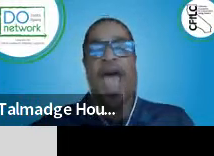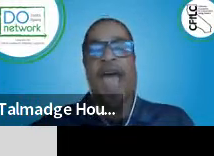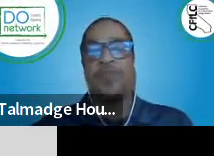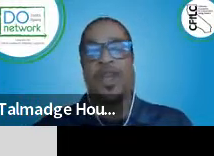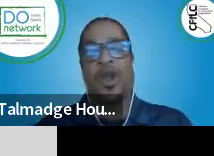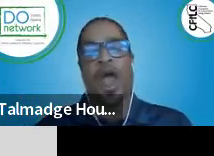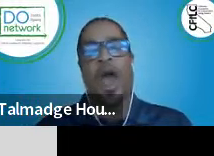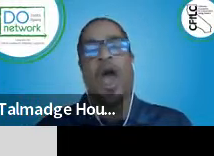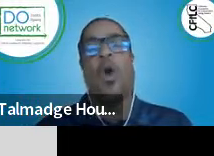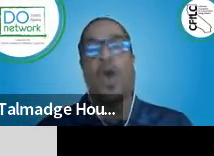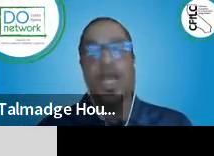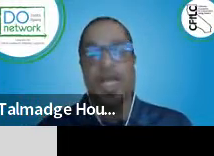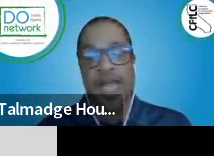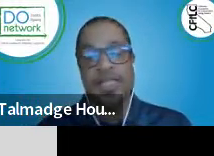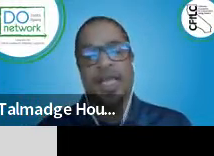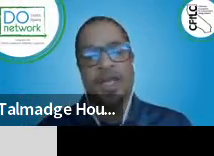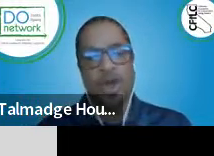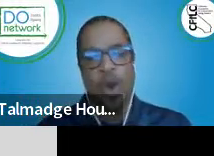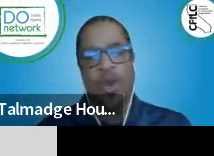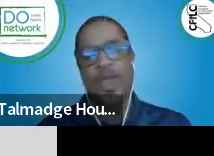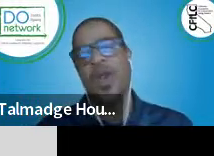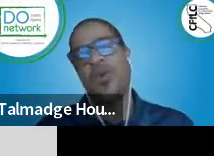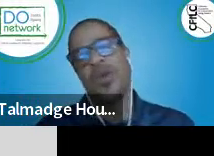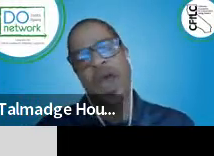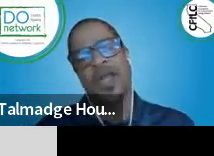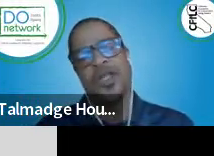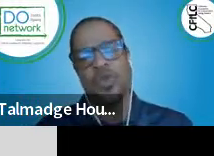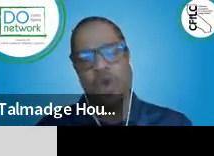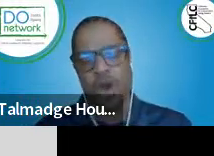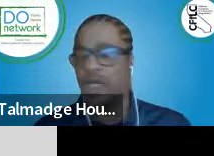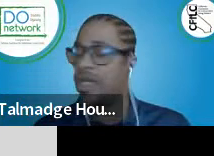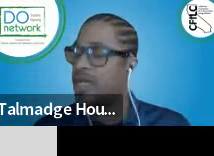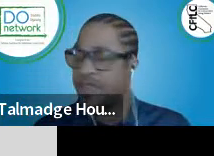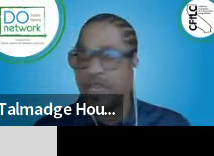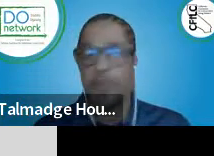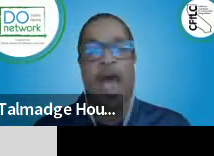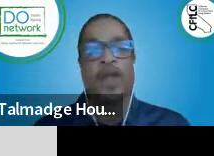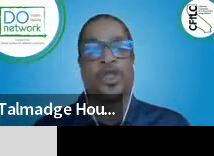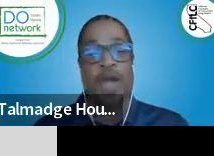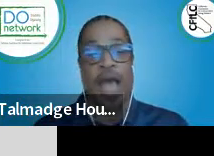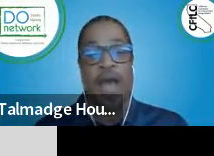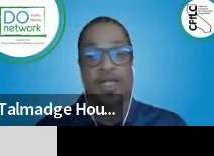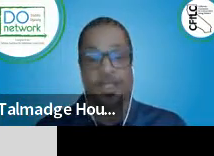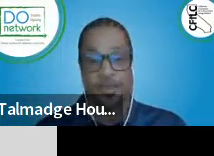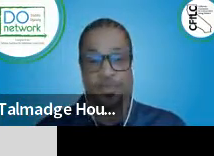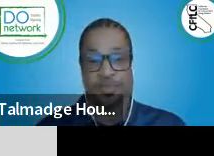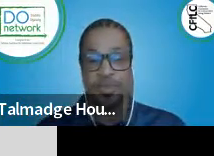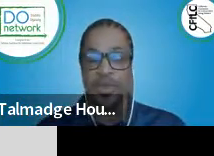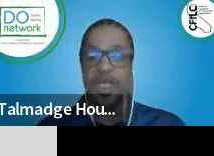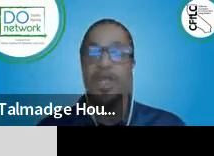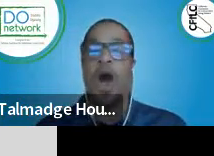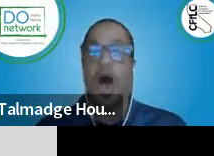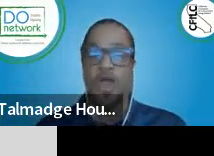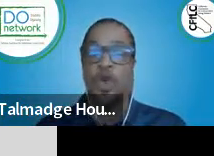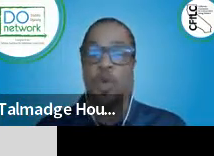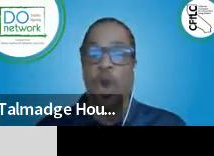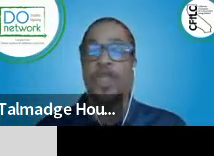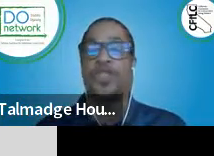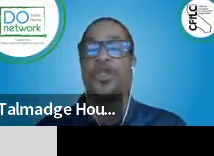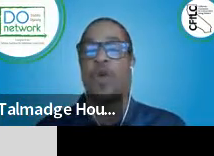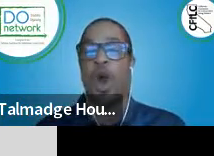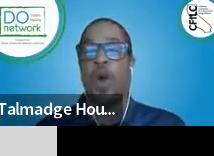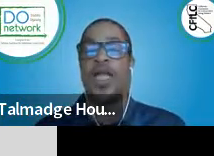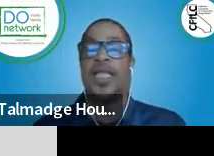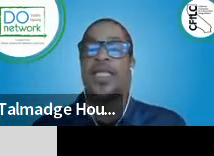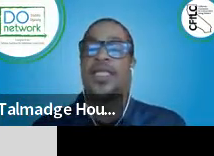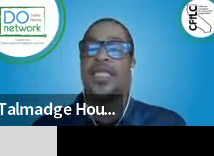1997, has been organizing and growing, reminding the world nothing about us without us. Also